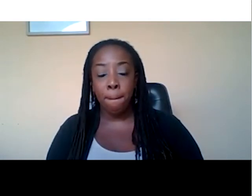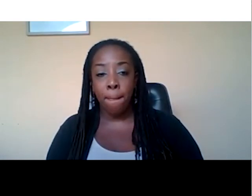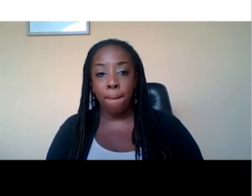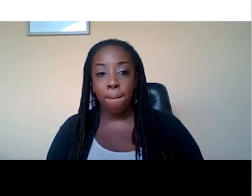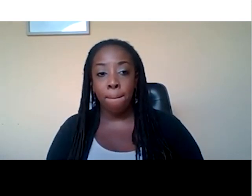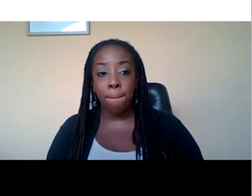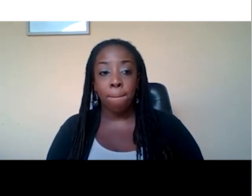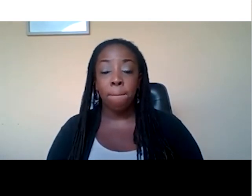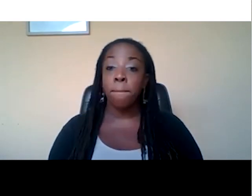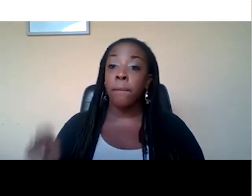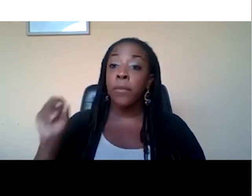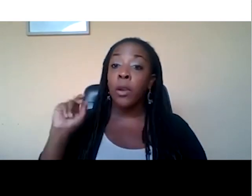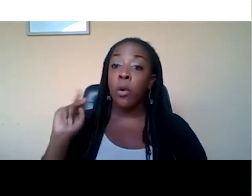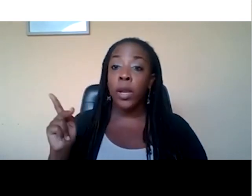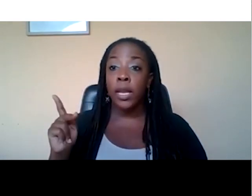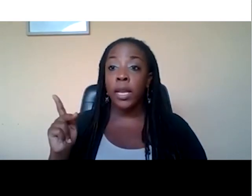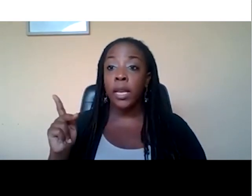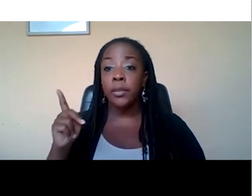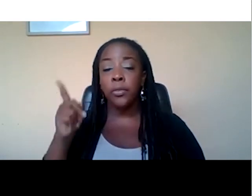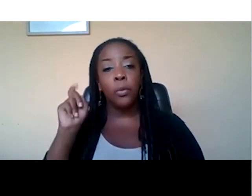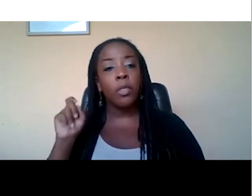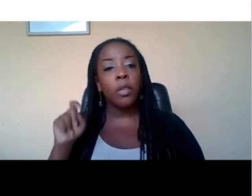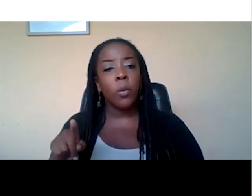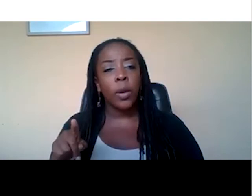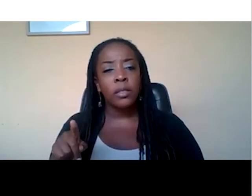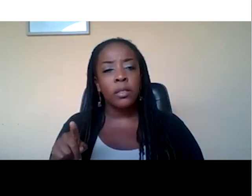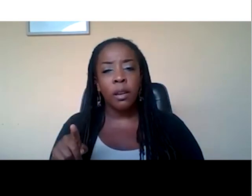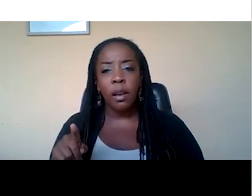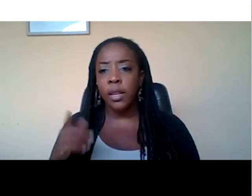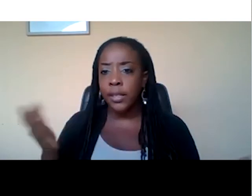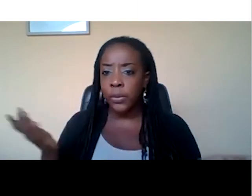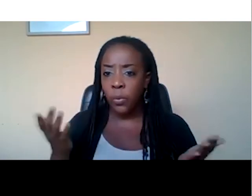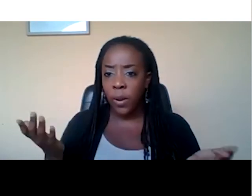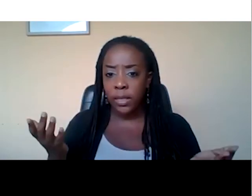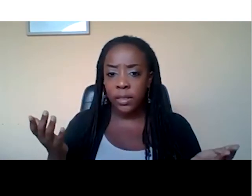Okay, so the question is, what are the